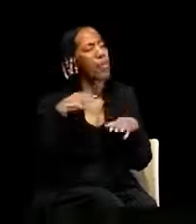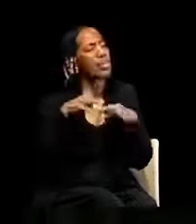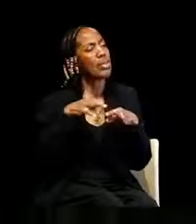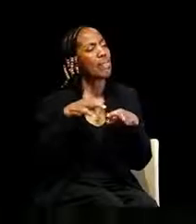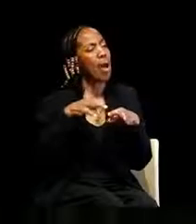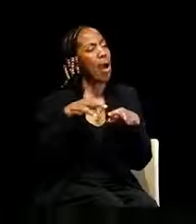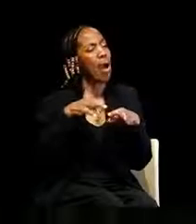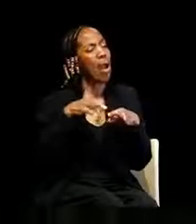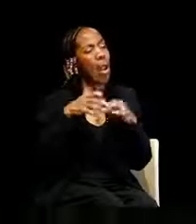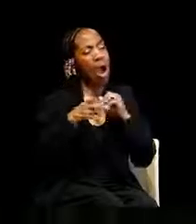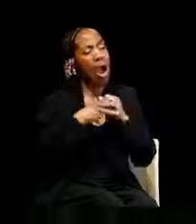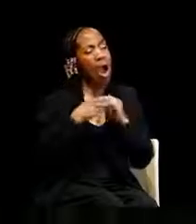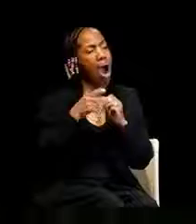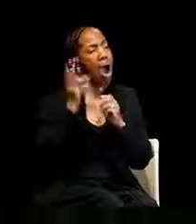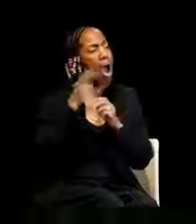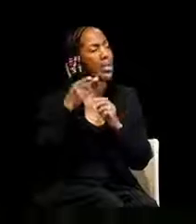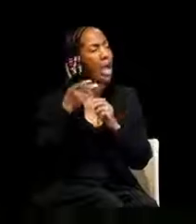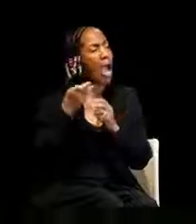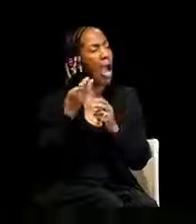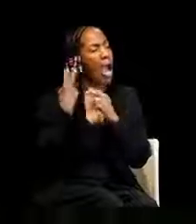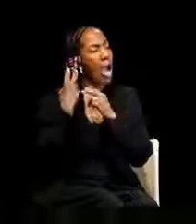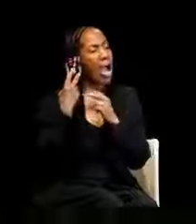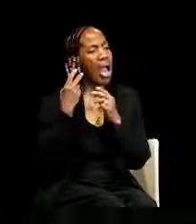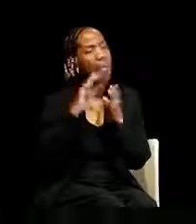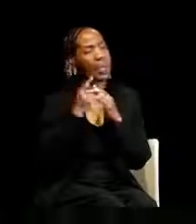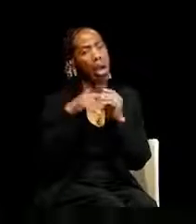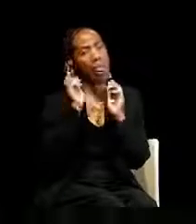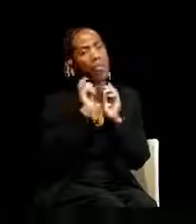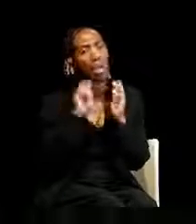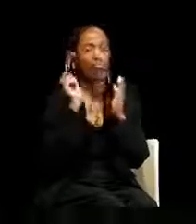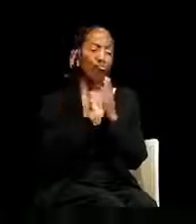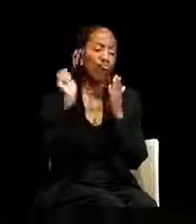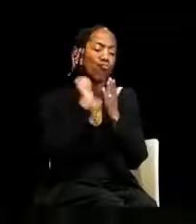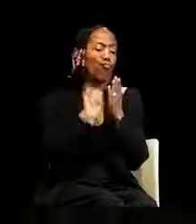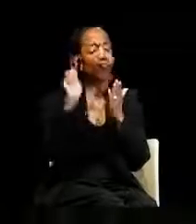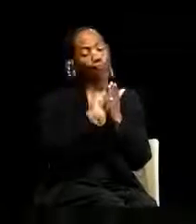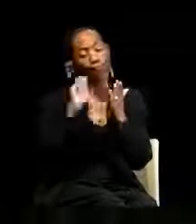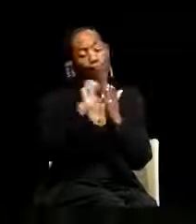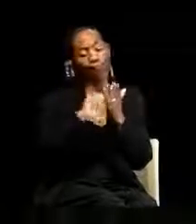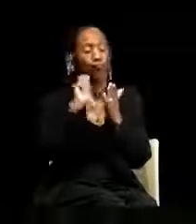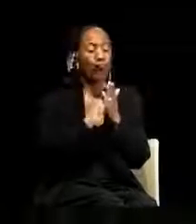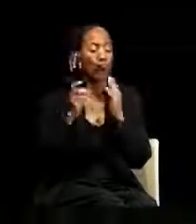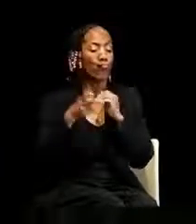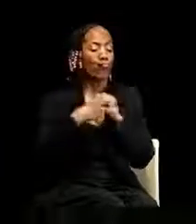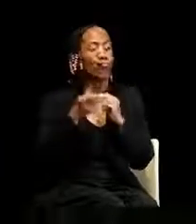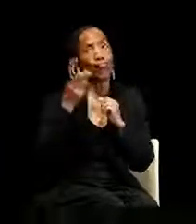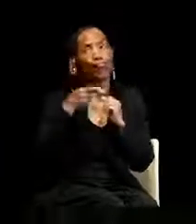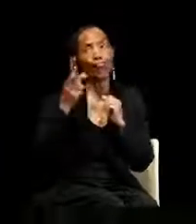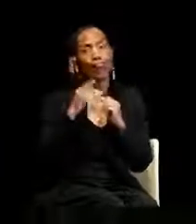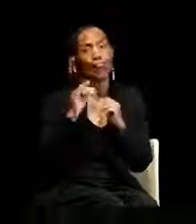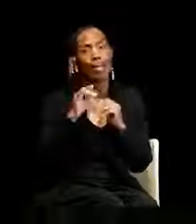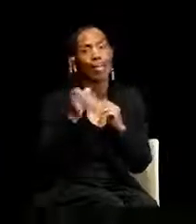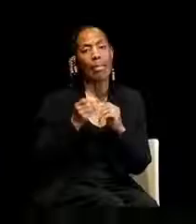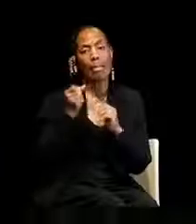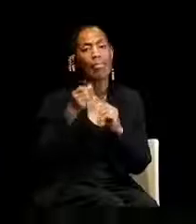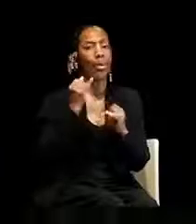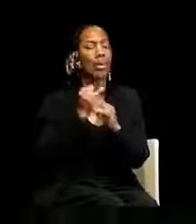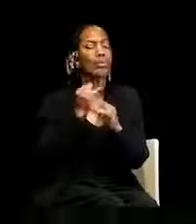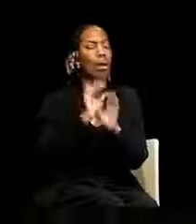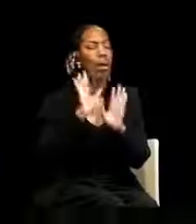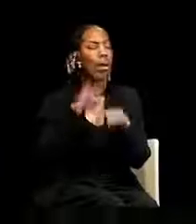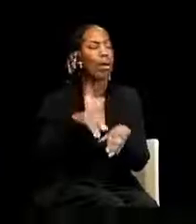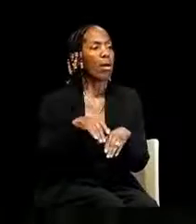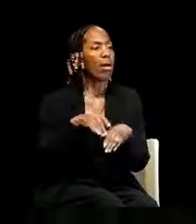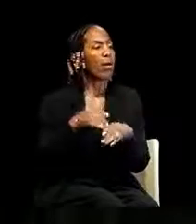the archives. And it's become very much so that the archives have to exist in these big institutions or these universities